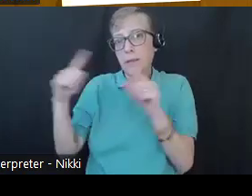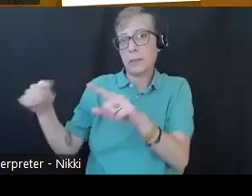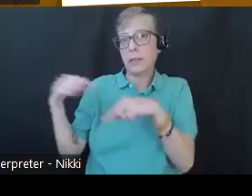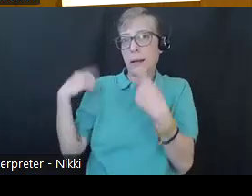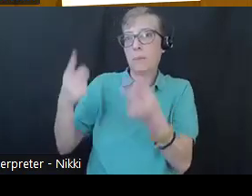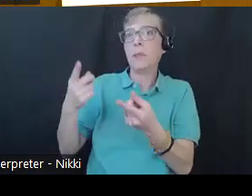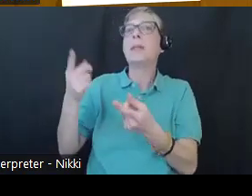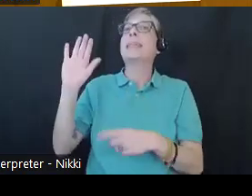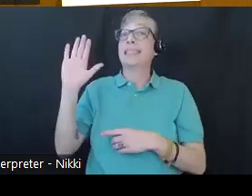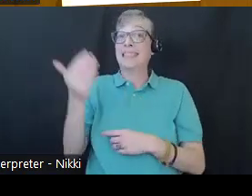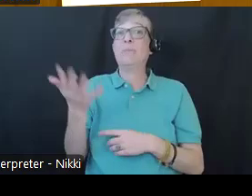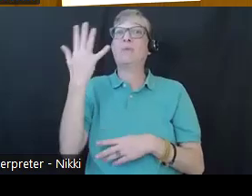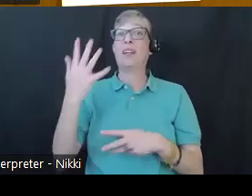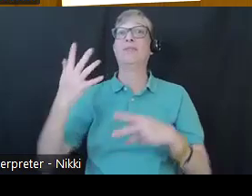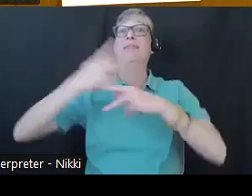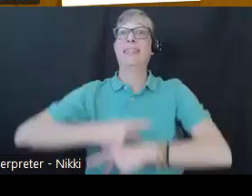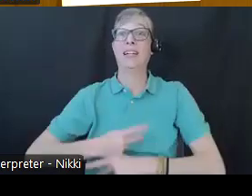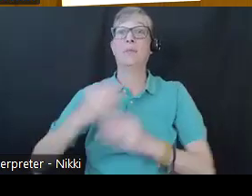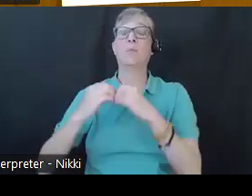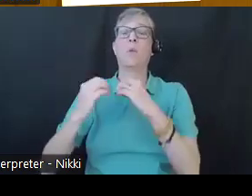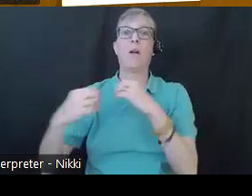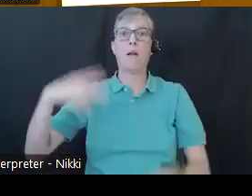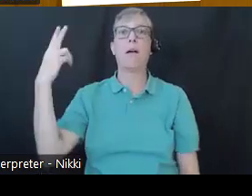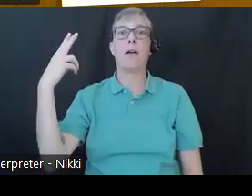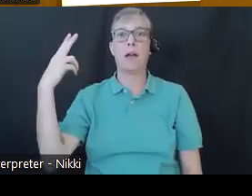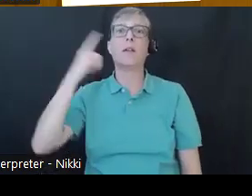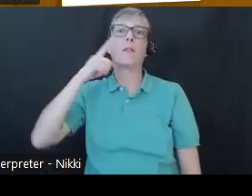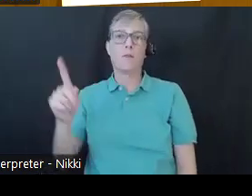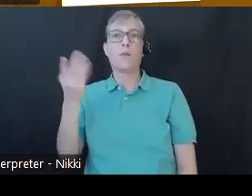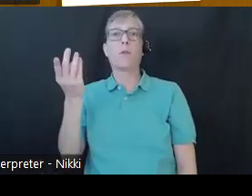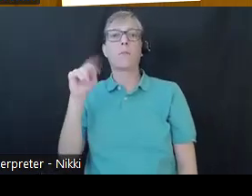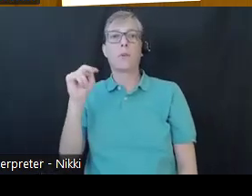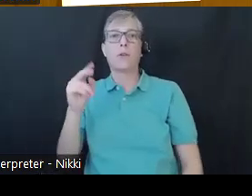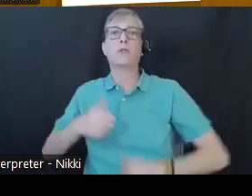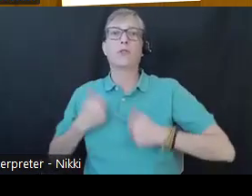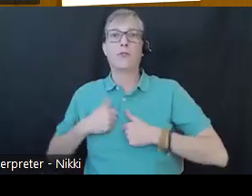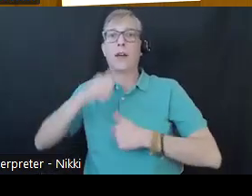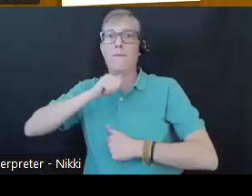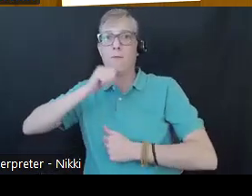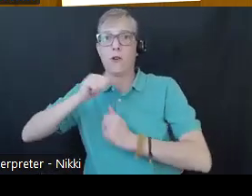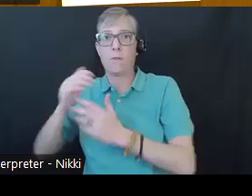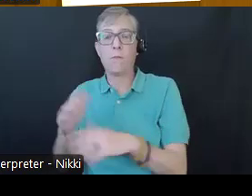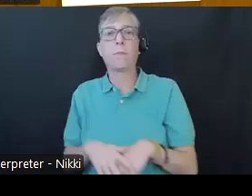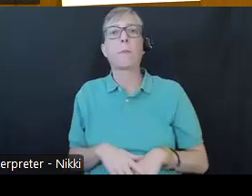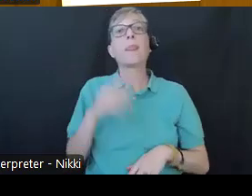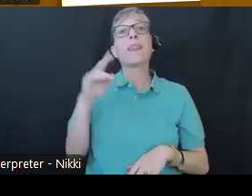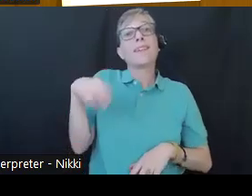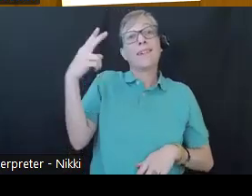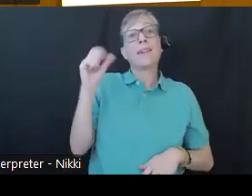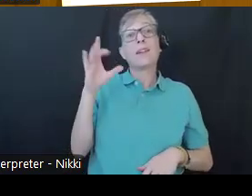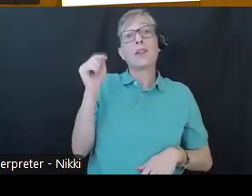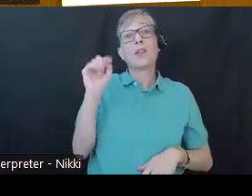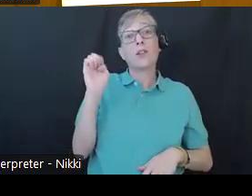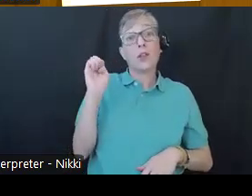population. And one of the key findings, that high acute pain levels at discharge is a predictor of suicidality. And